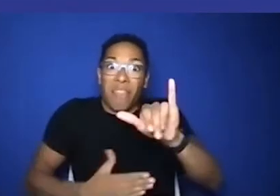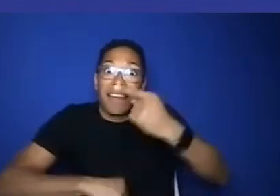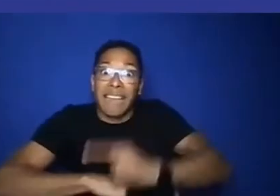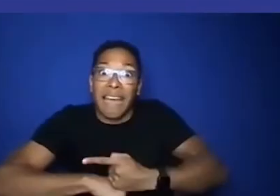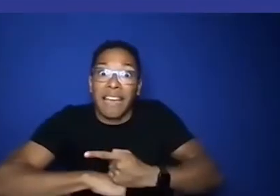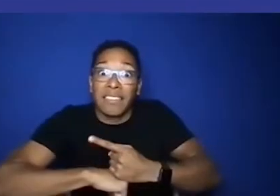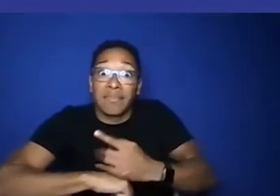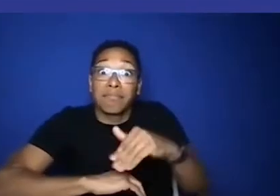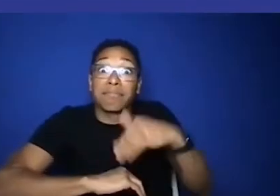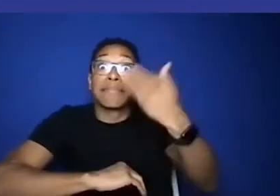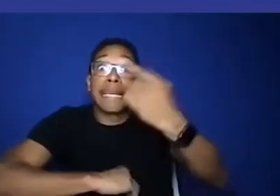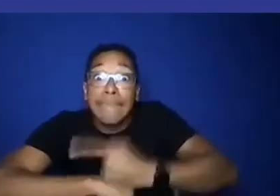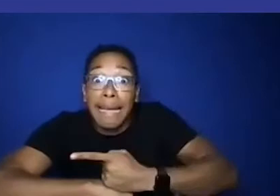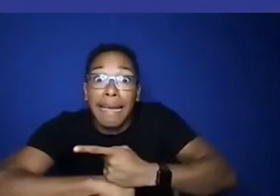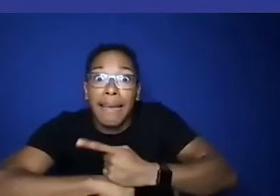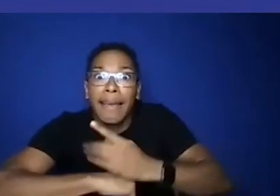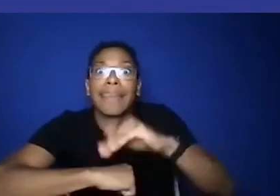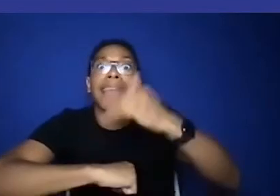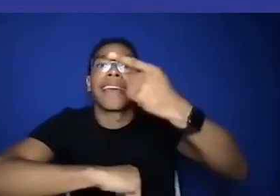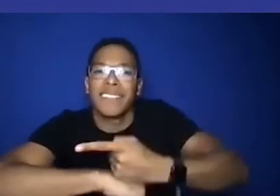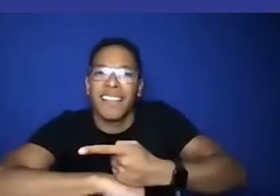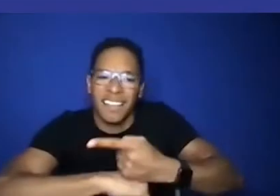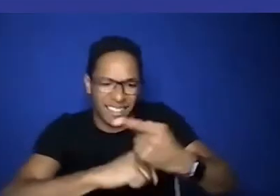actually, you know, and they're there for the future.